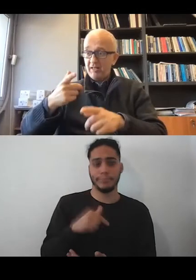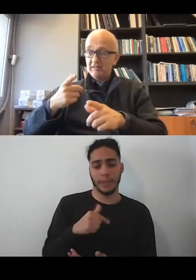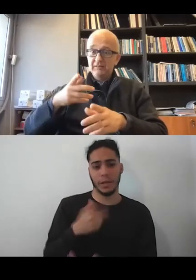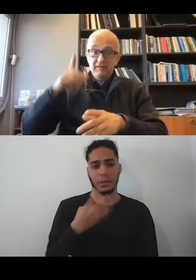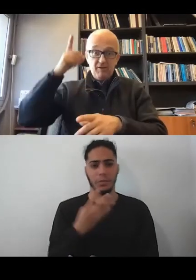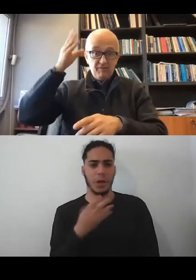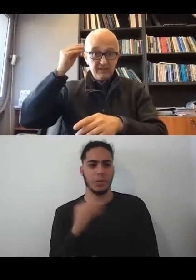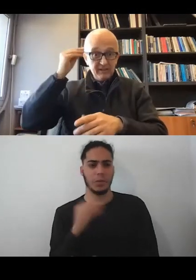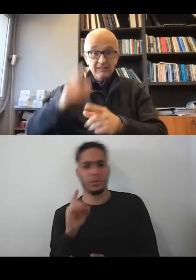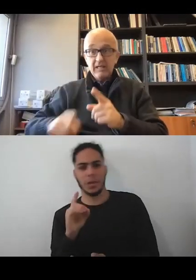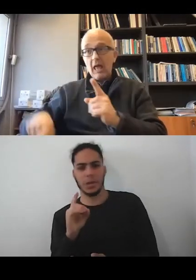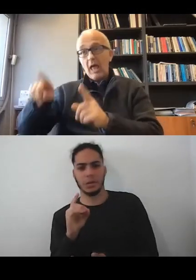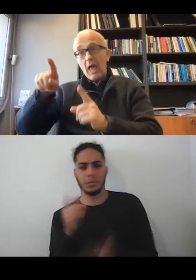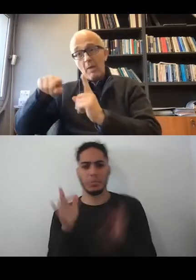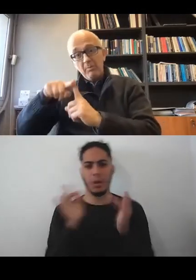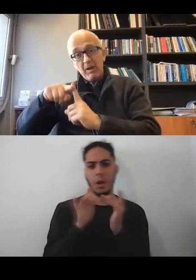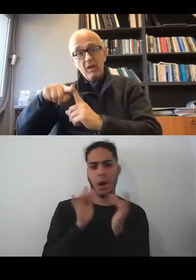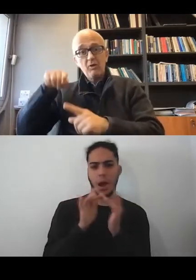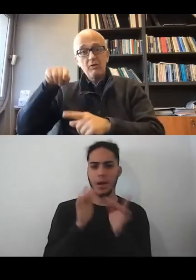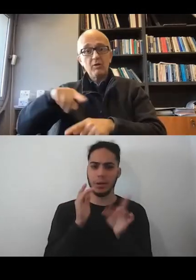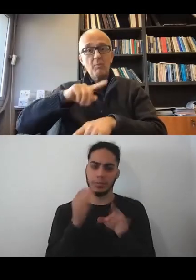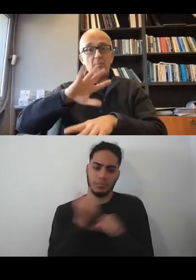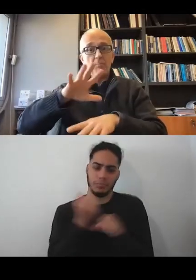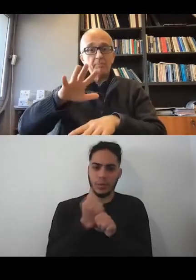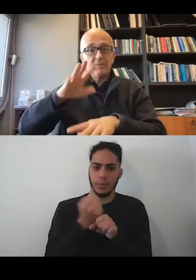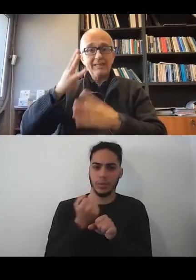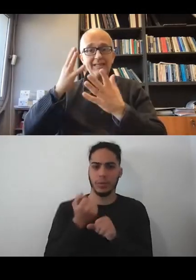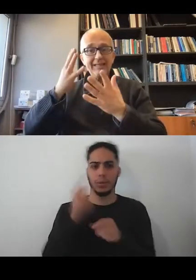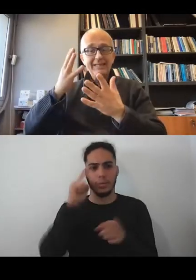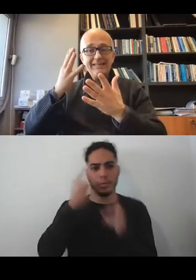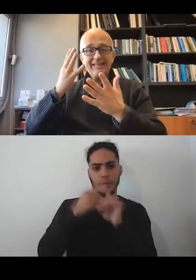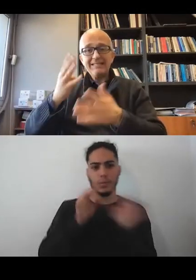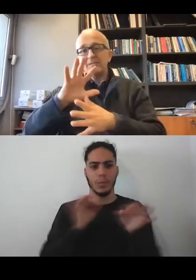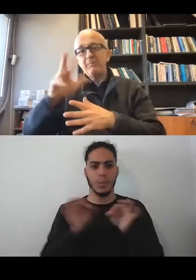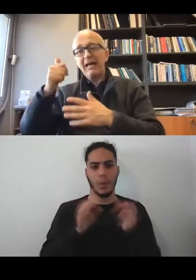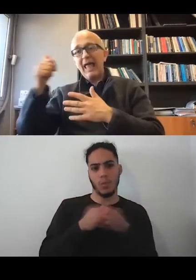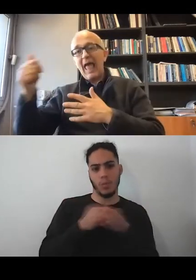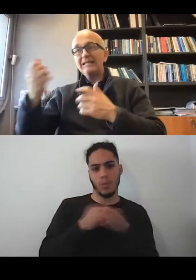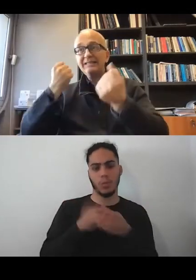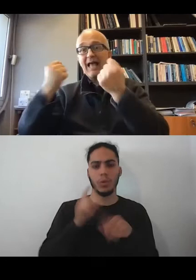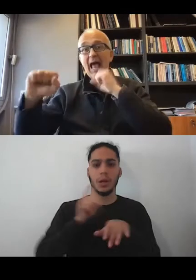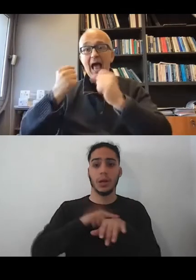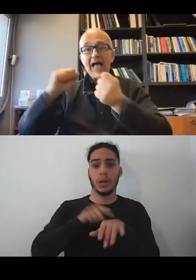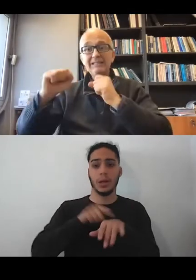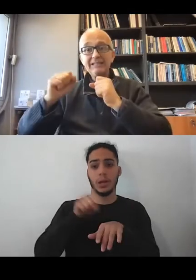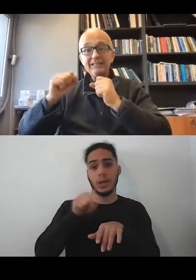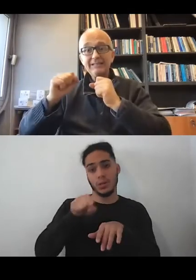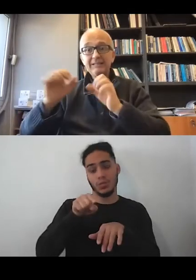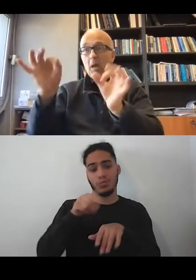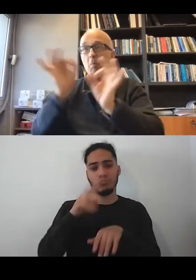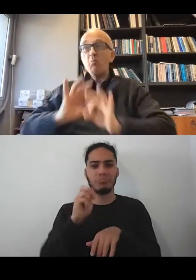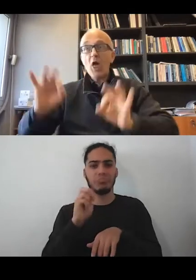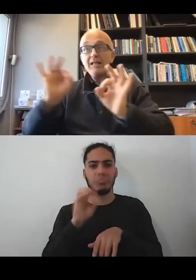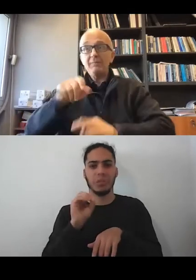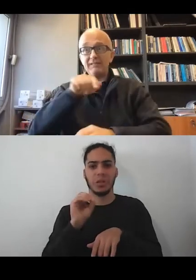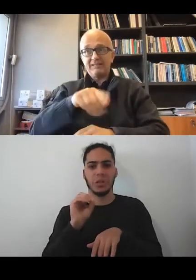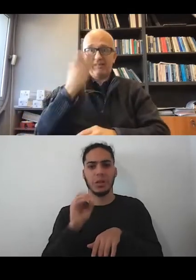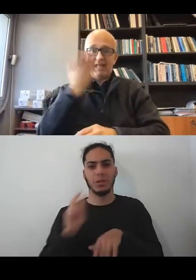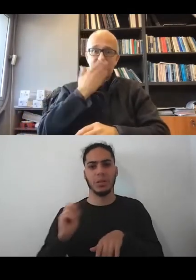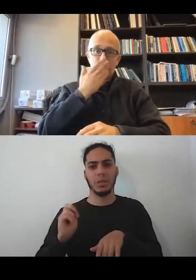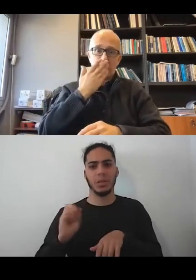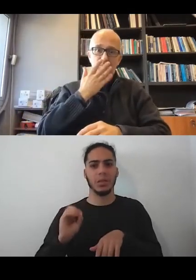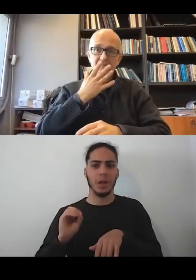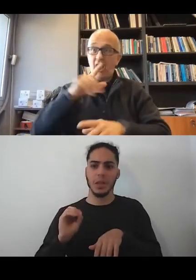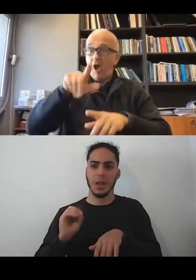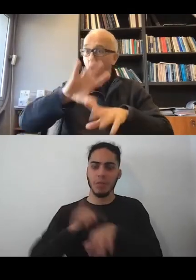total study load of 65 hours. But the main advantage of